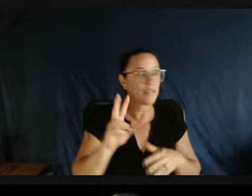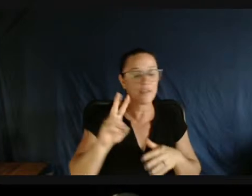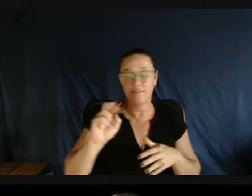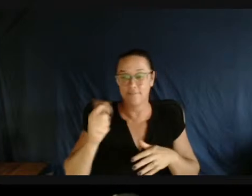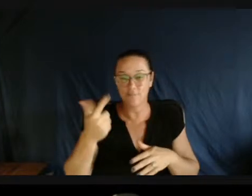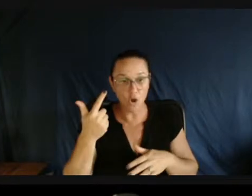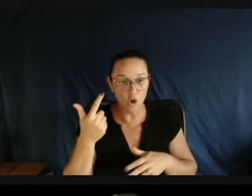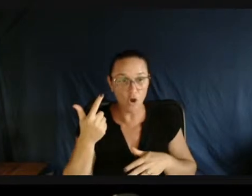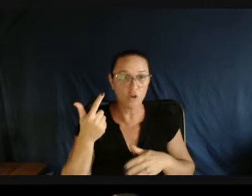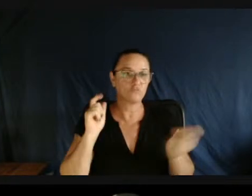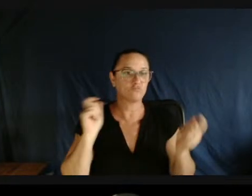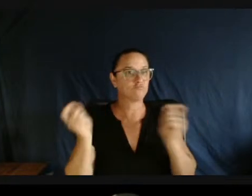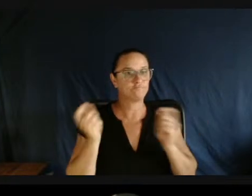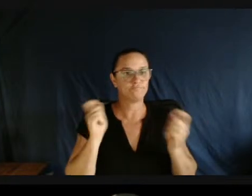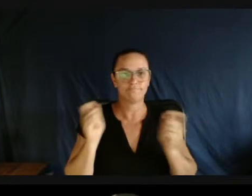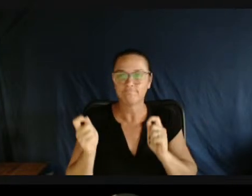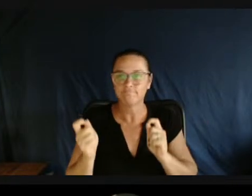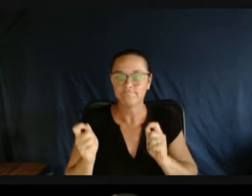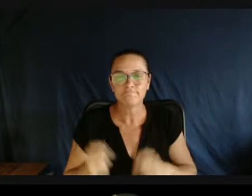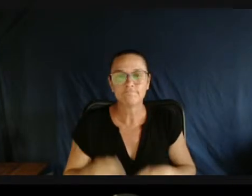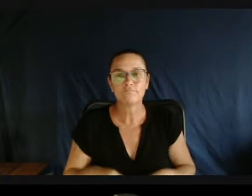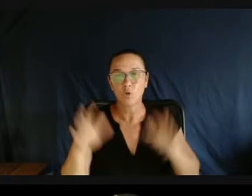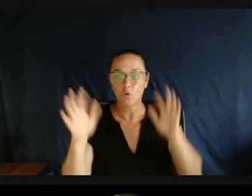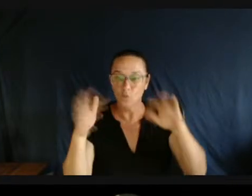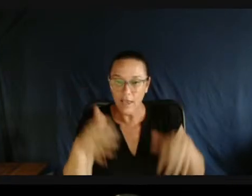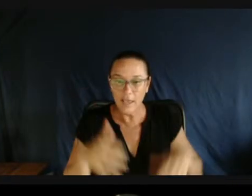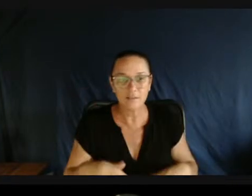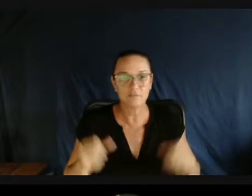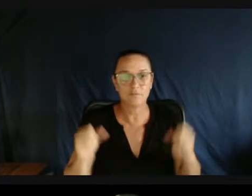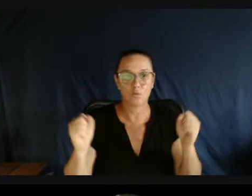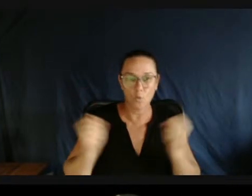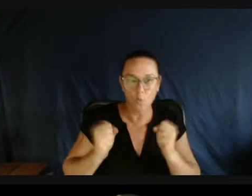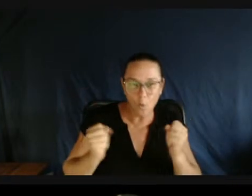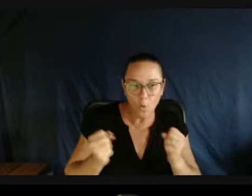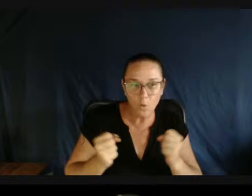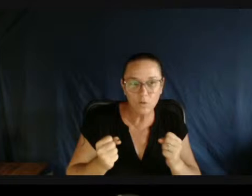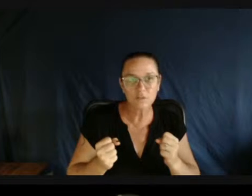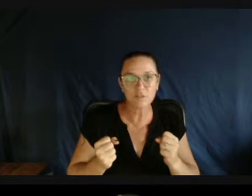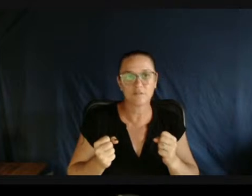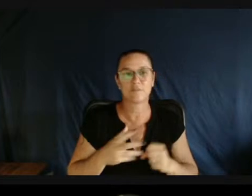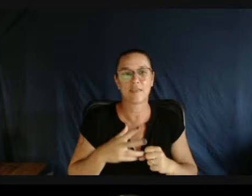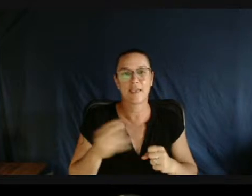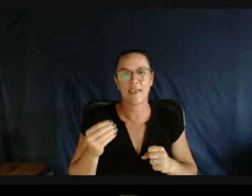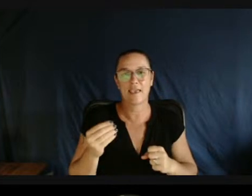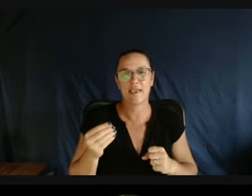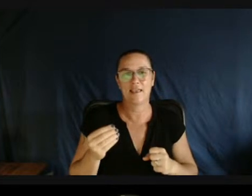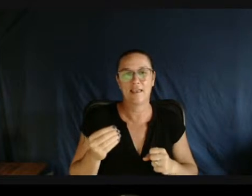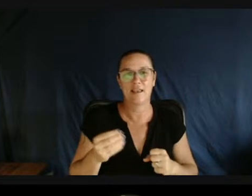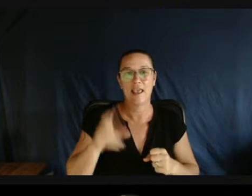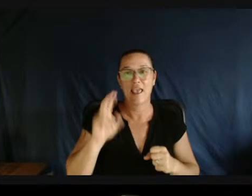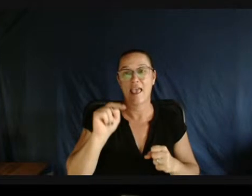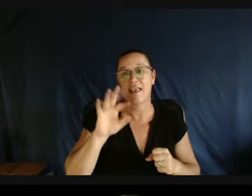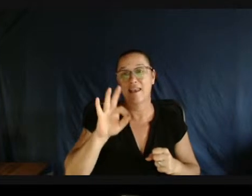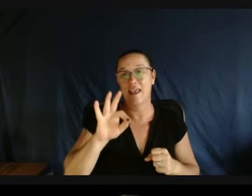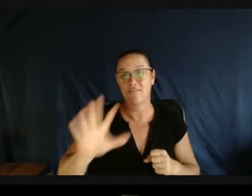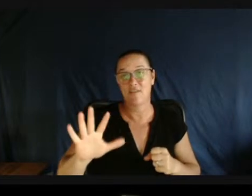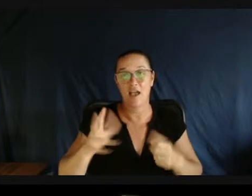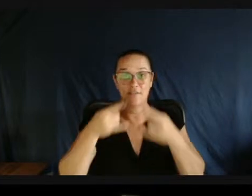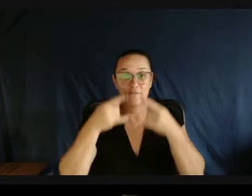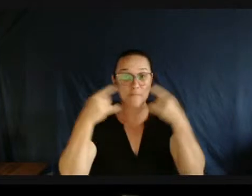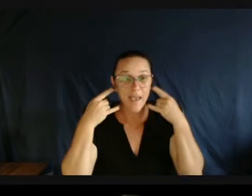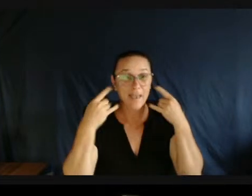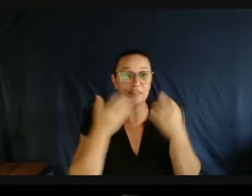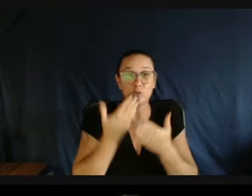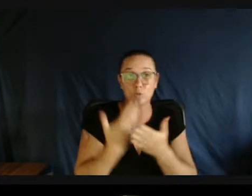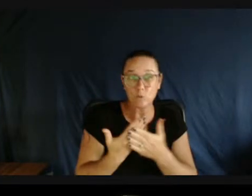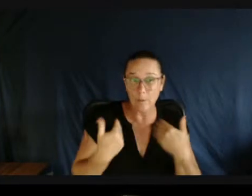direction. Rain, cold. And things like an N95 mask would also be good to throw in,